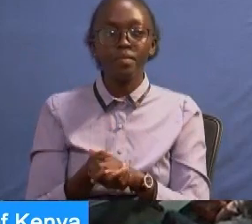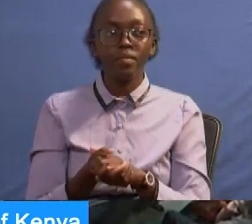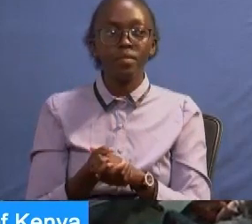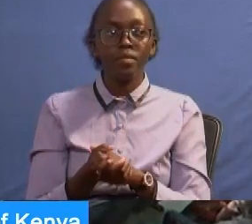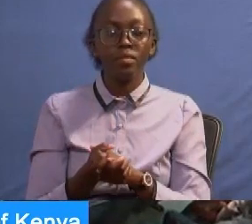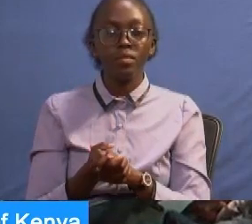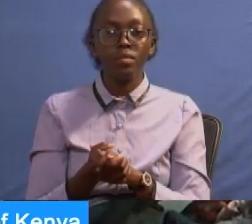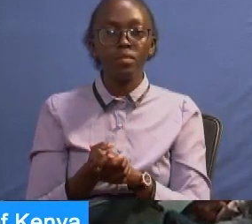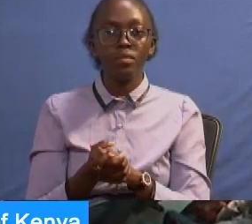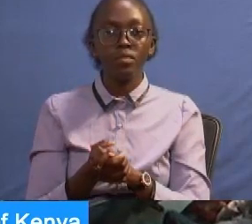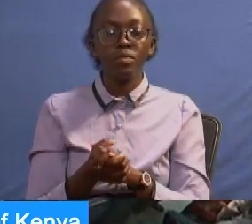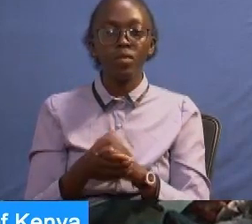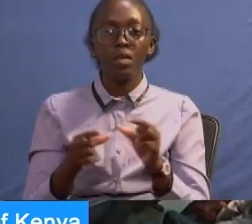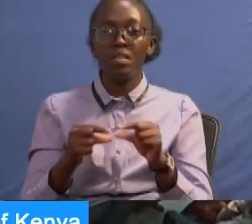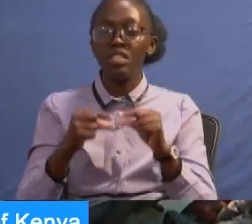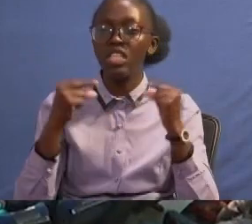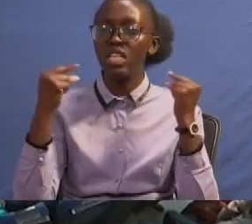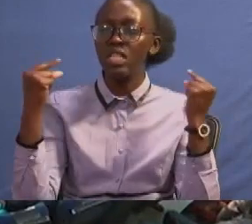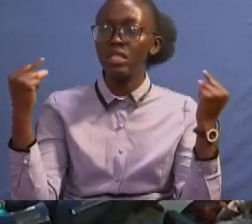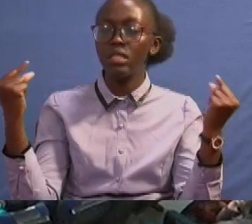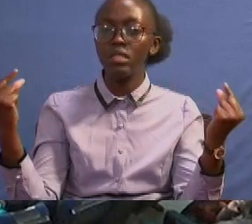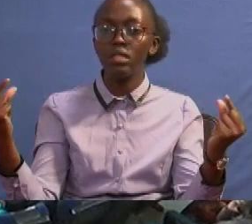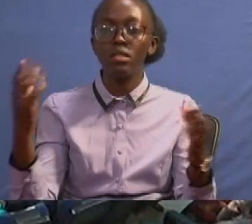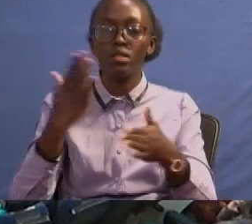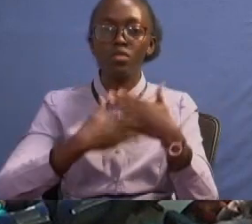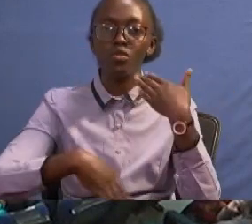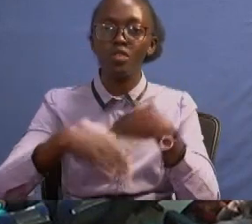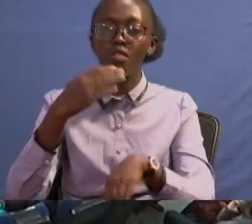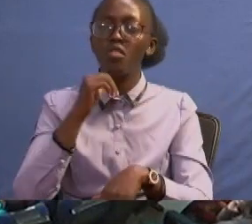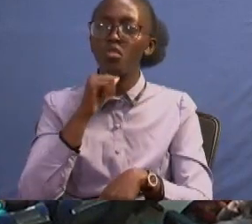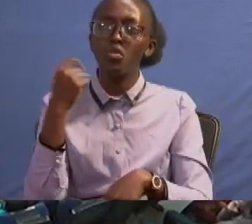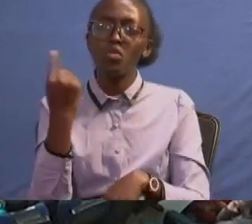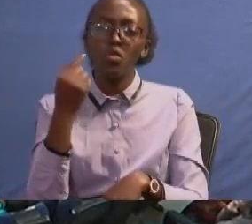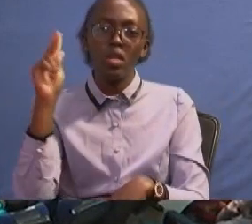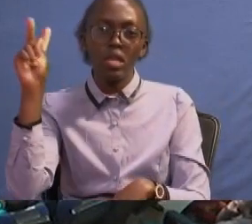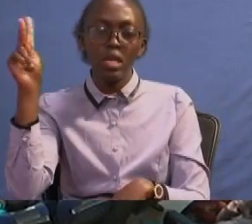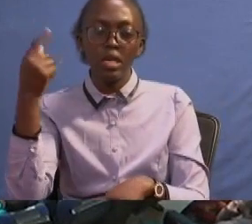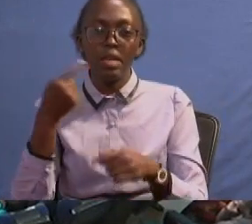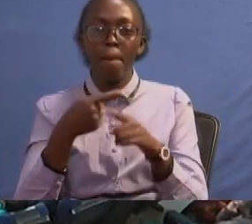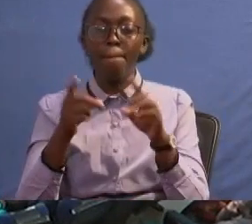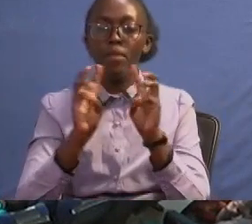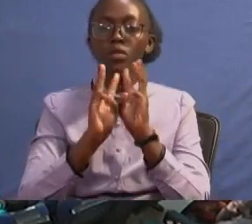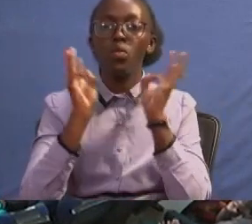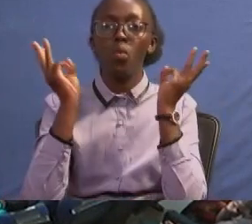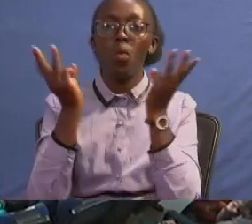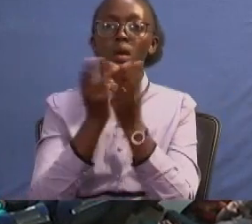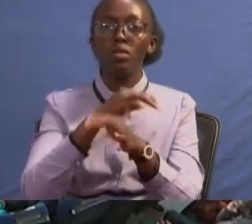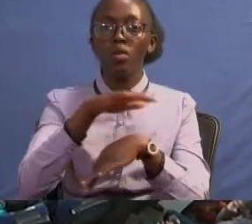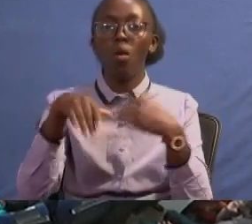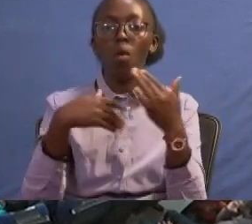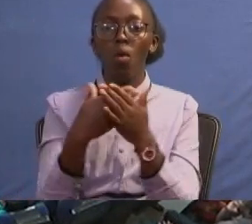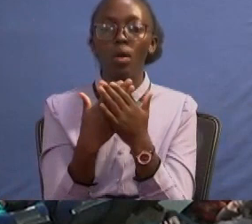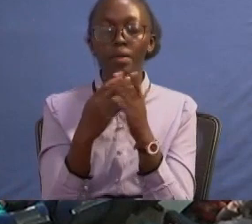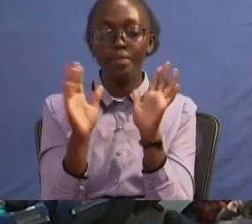The greatest university, not only in Kenya or Africa, but the whole world.